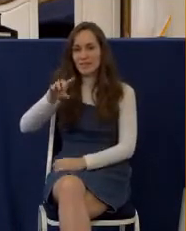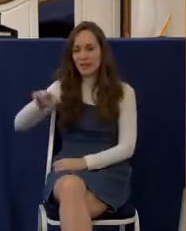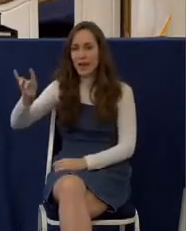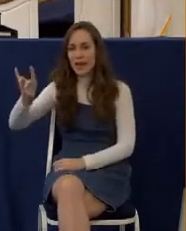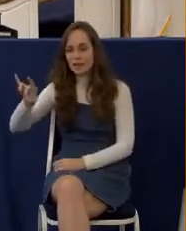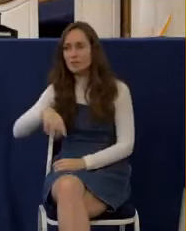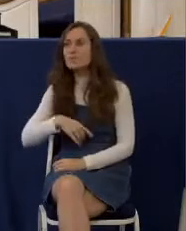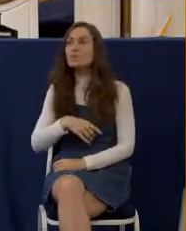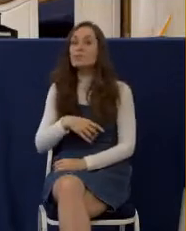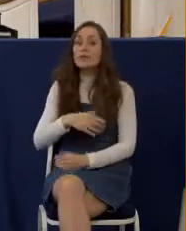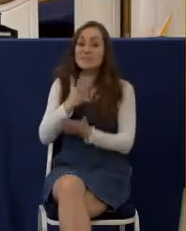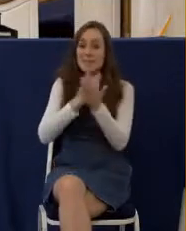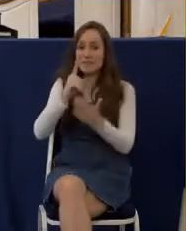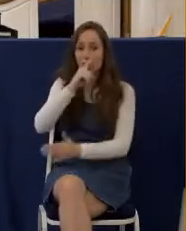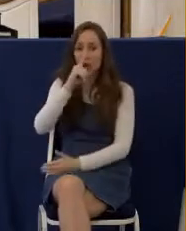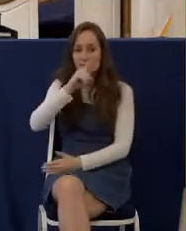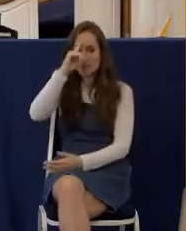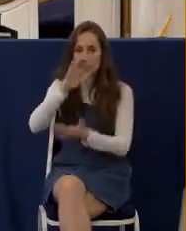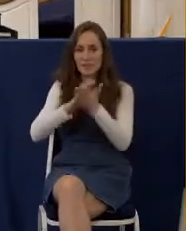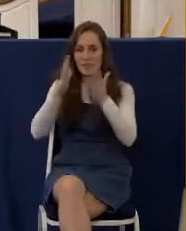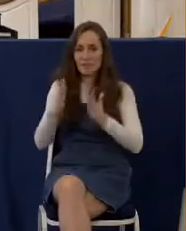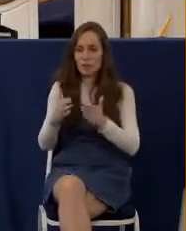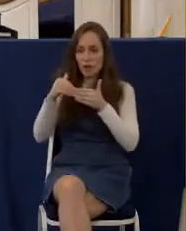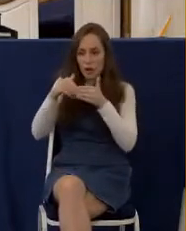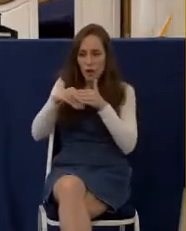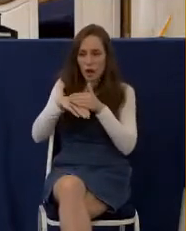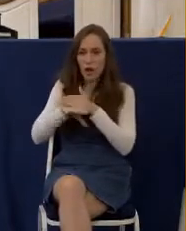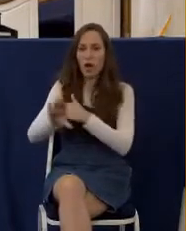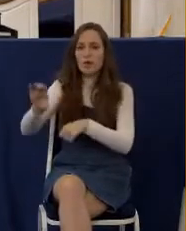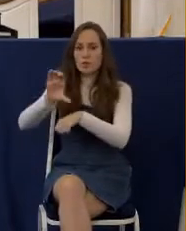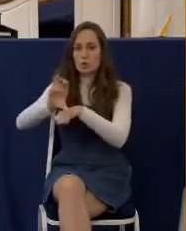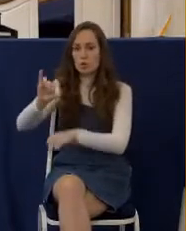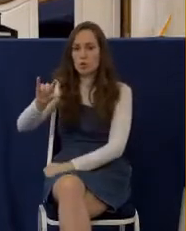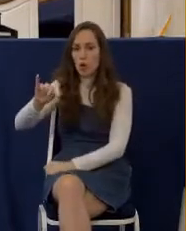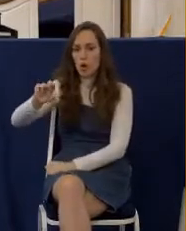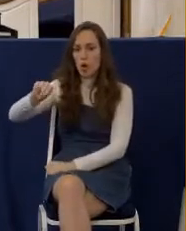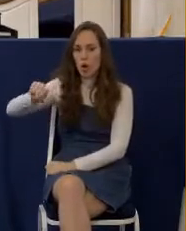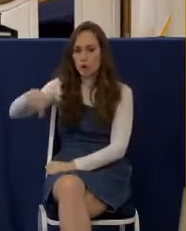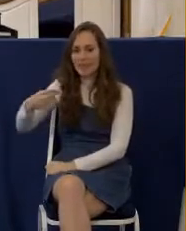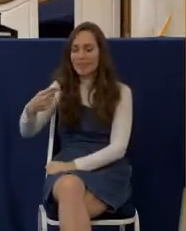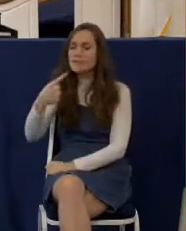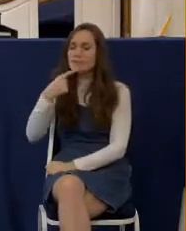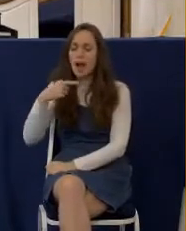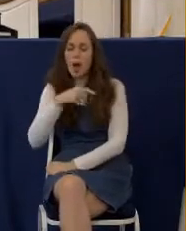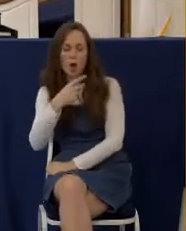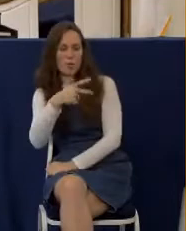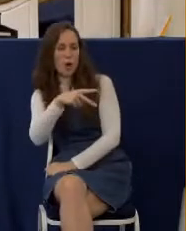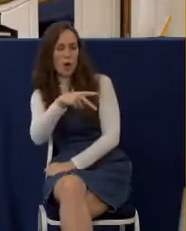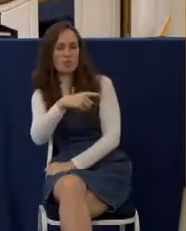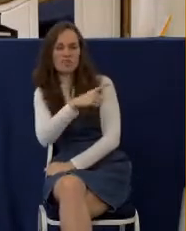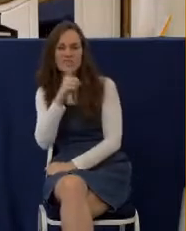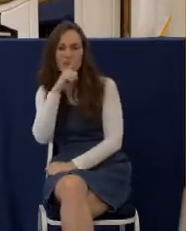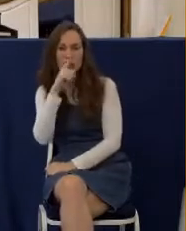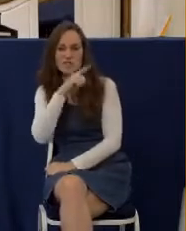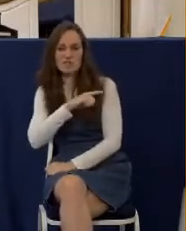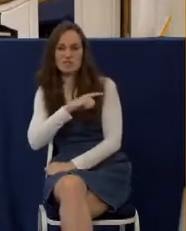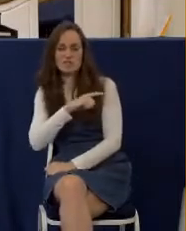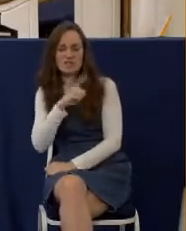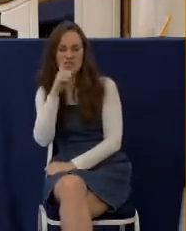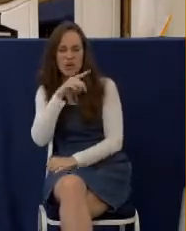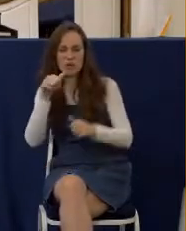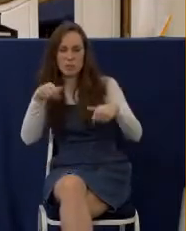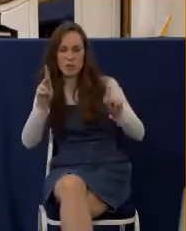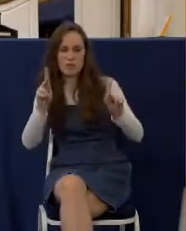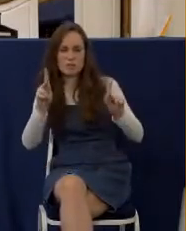teachers got into the church at Corinth, and they began to accuse Paul of being a false apostle. And they began to criticize Paul in